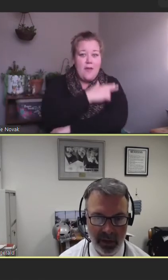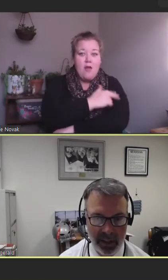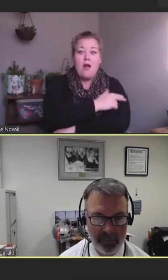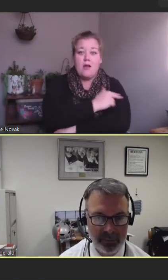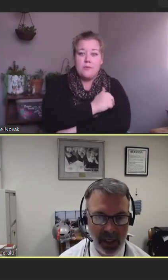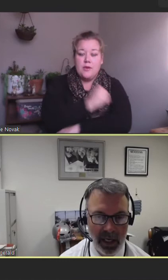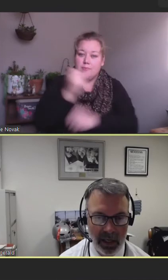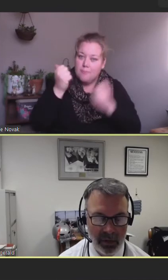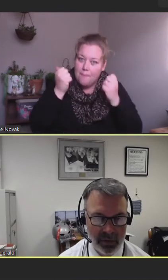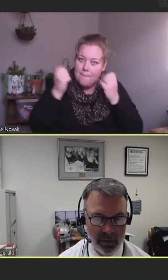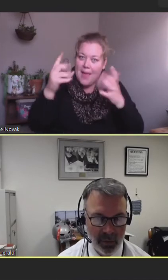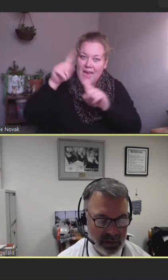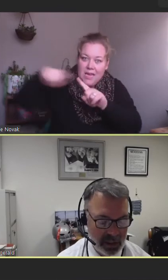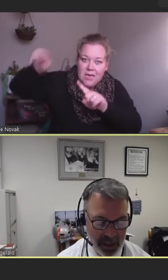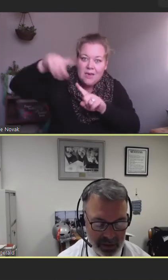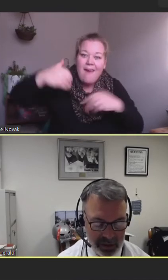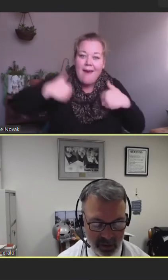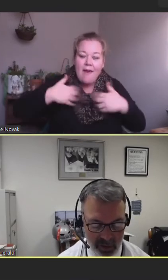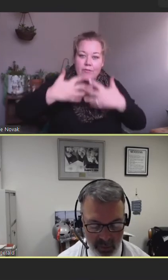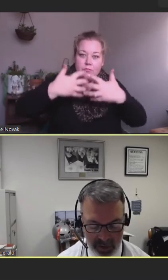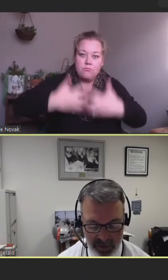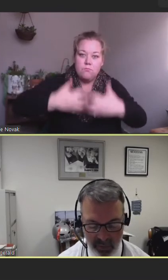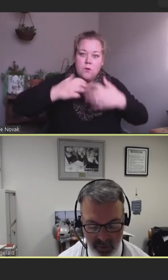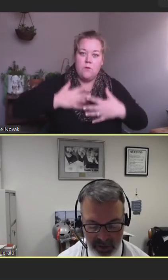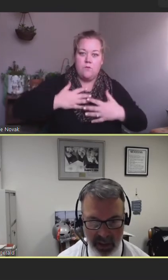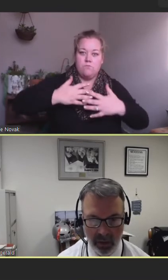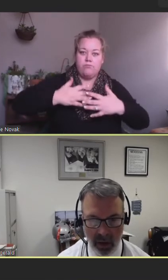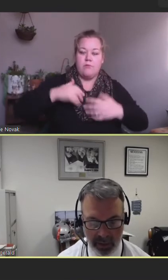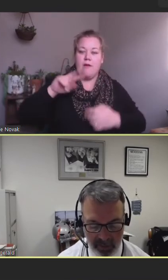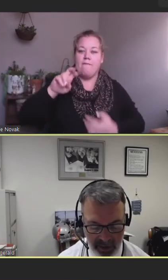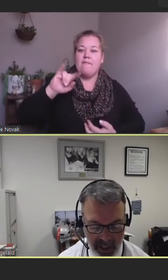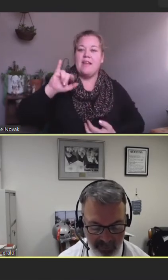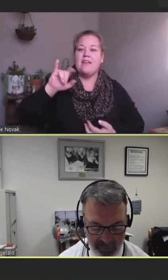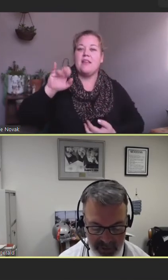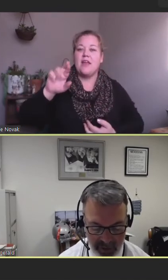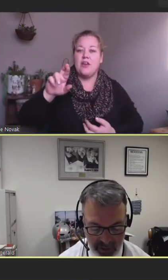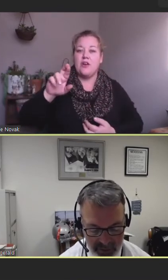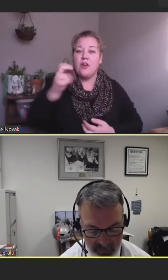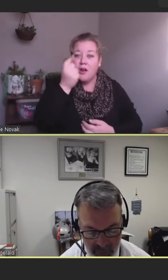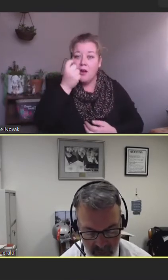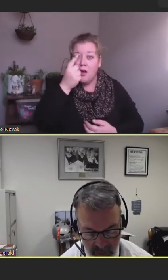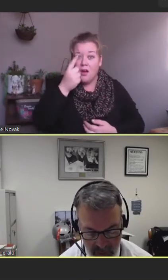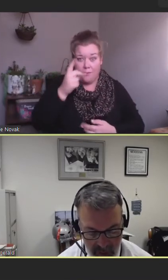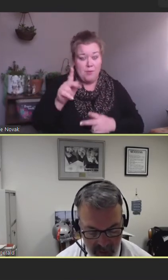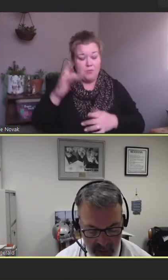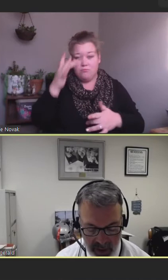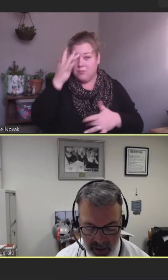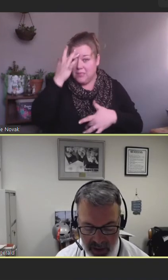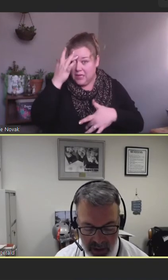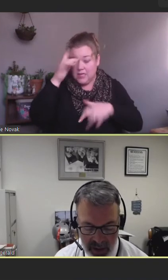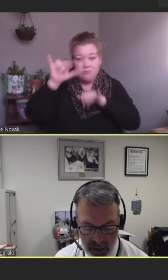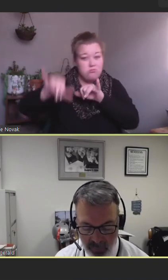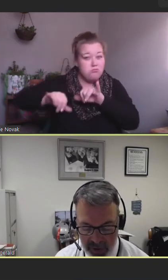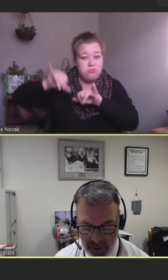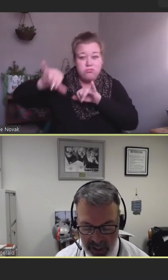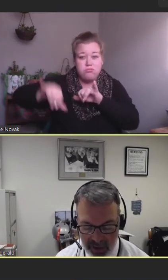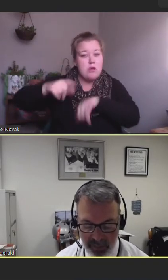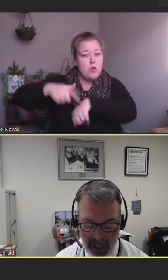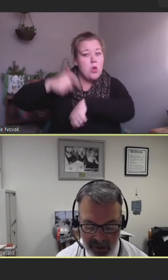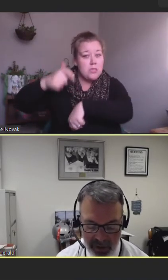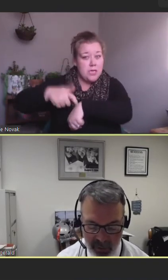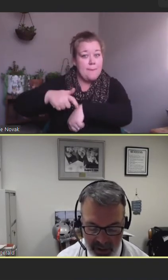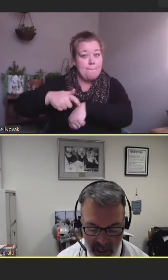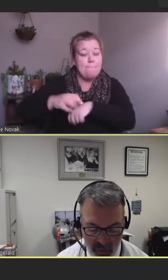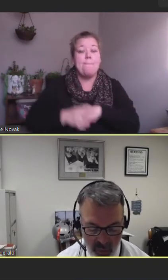are ventilated. Those are the most sick patients, and those are the ones that really take a long time to get out of our facilities. If we change